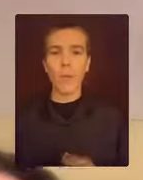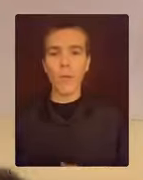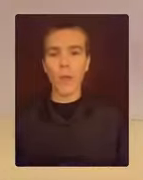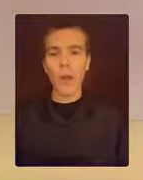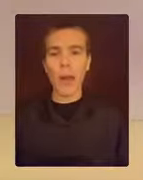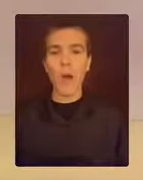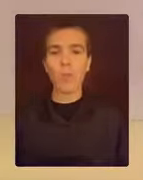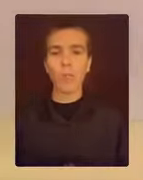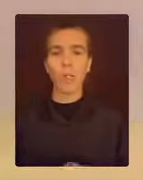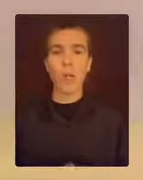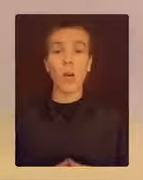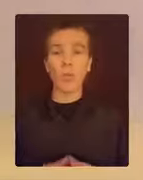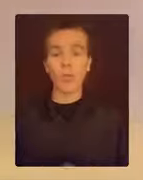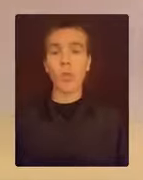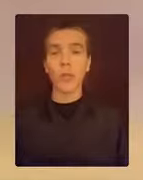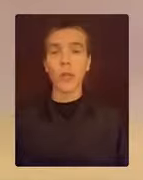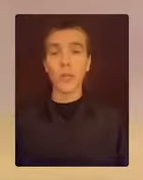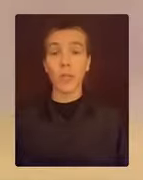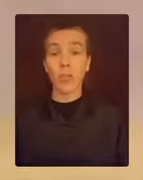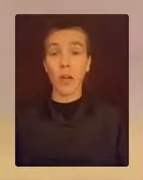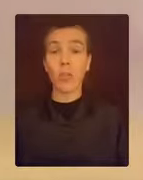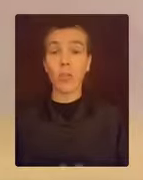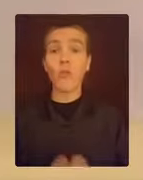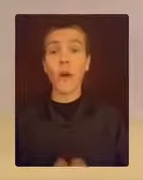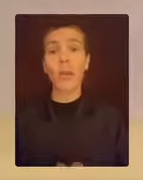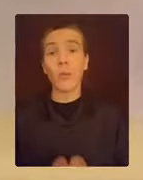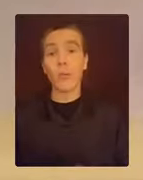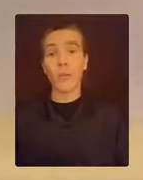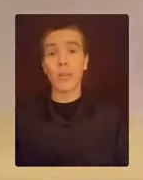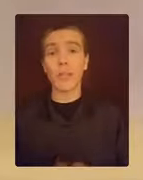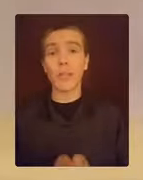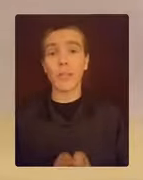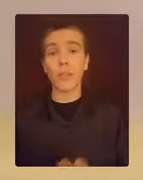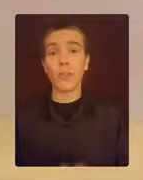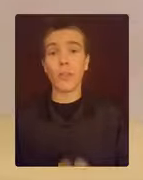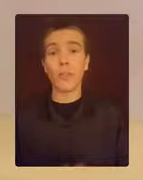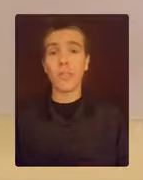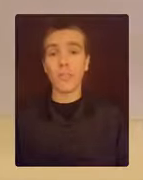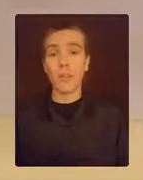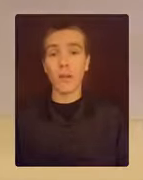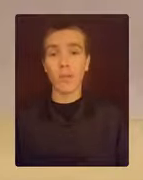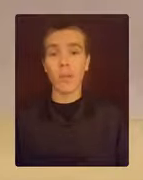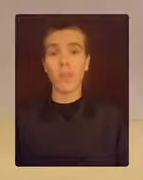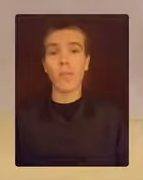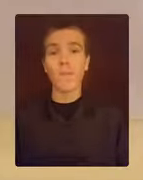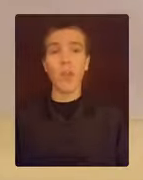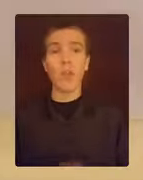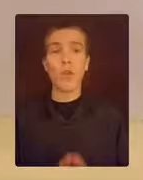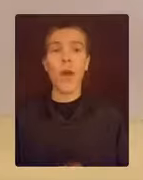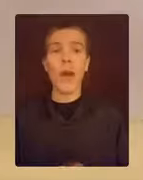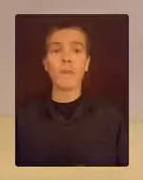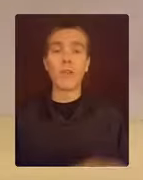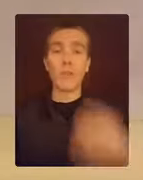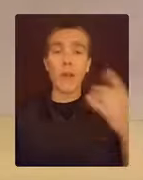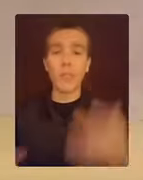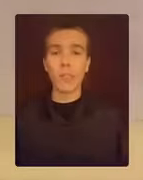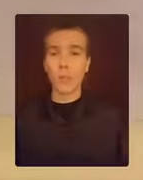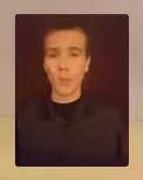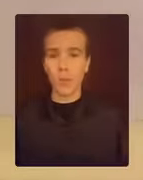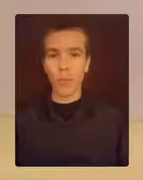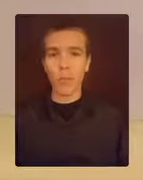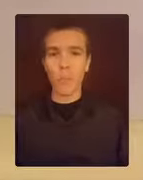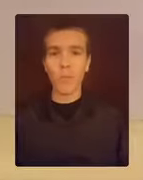24 to 48 hours as long as you follow it directly and truly intend on it. Because your brain